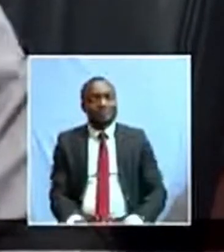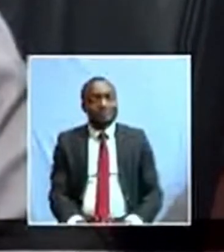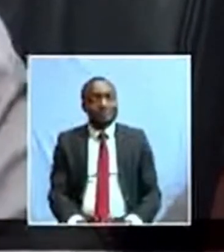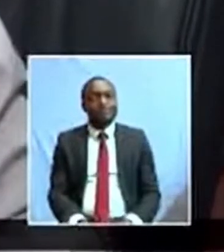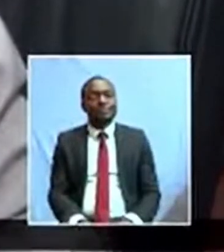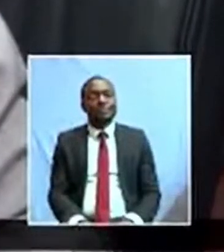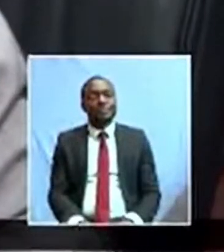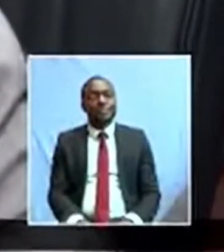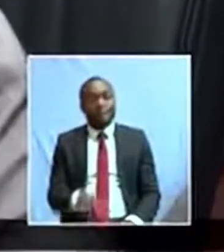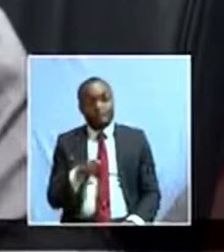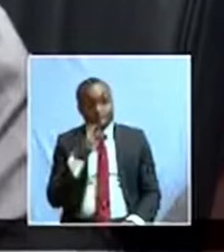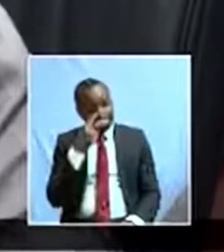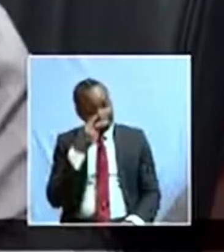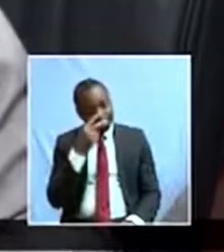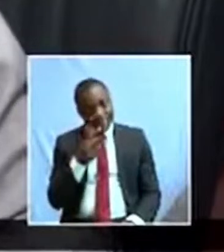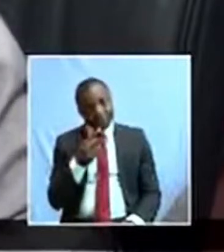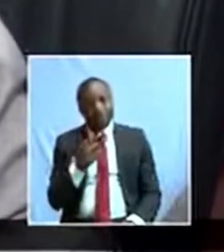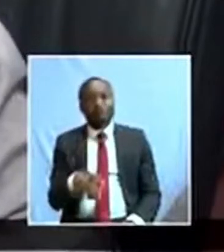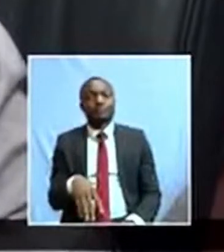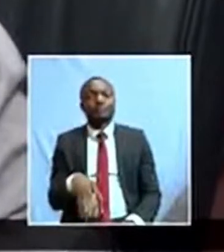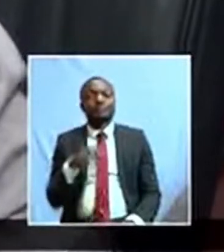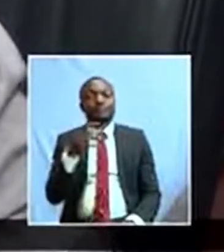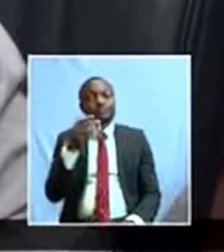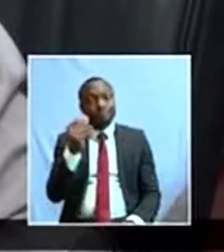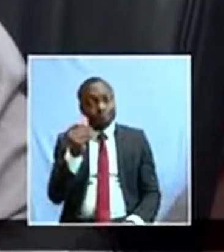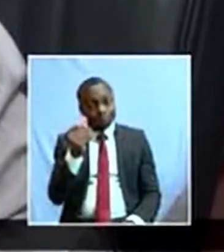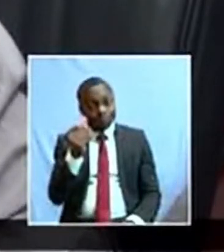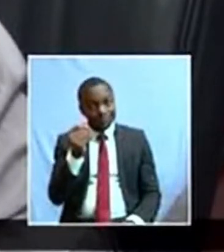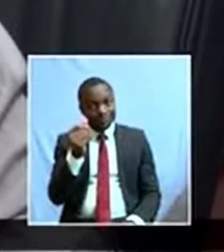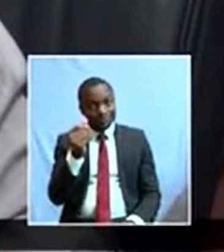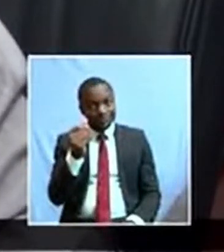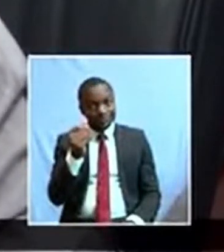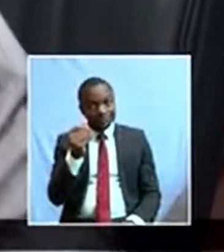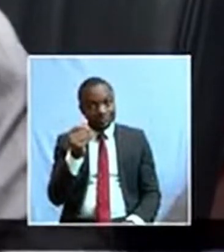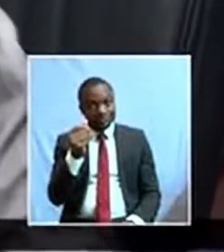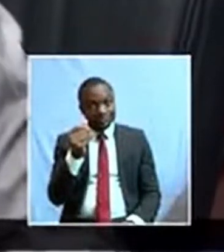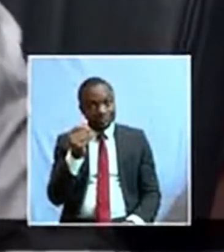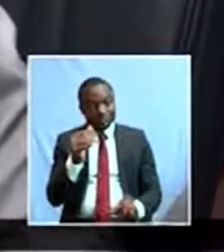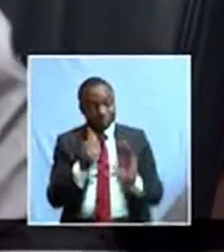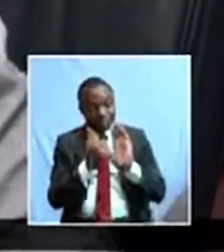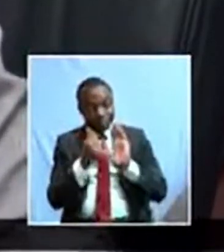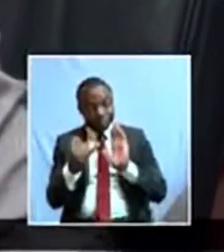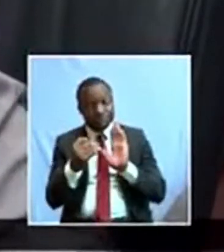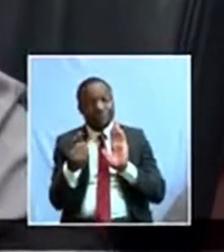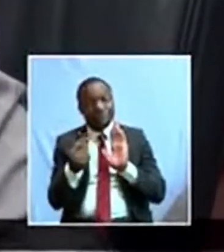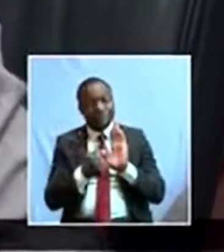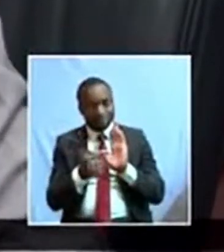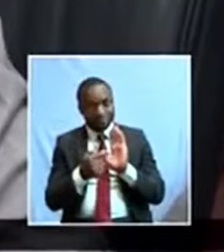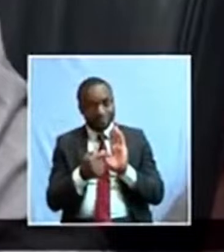and looking at the amount that was queried, there is